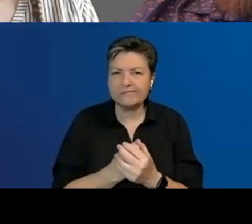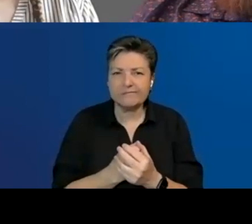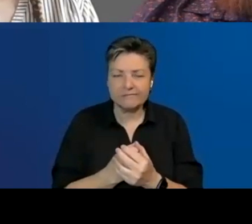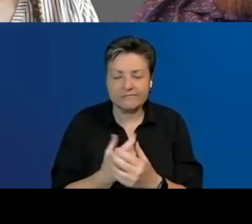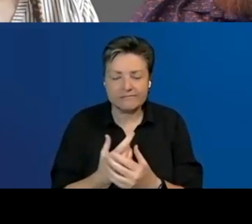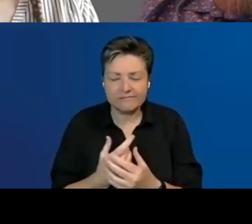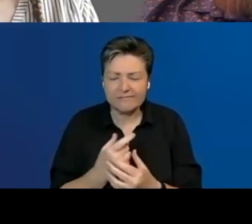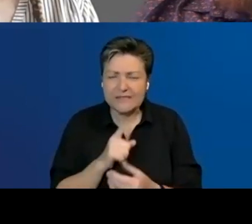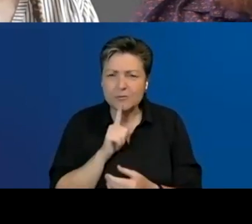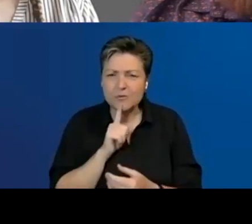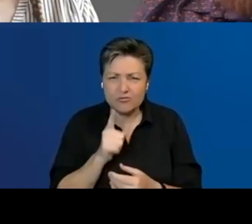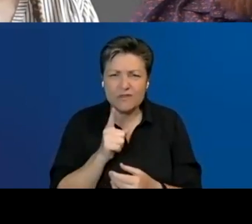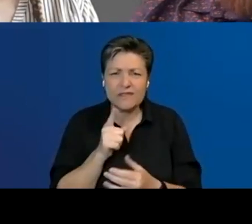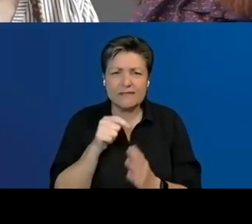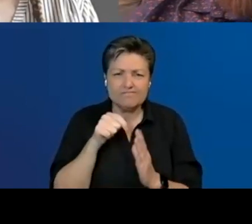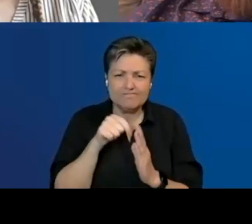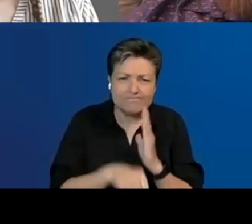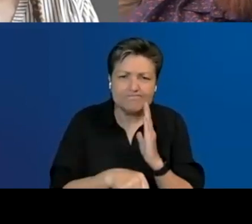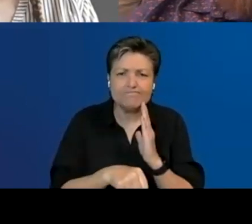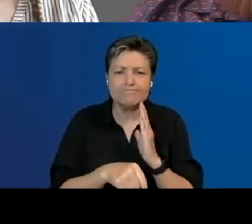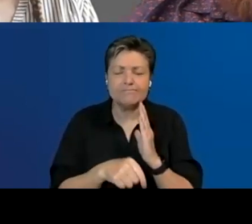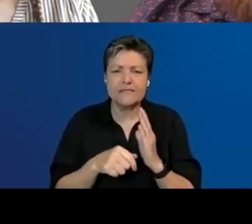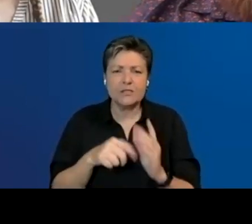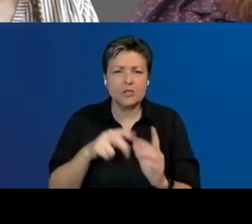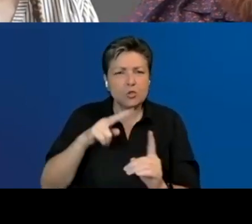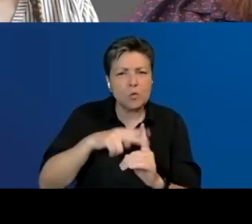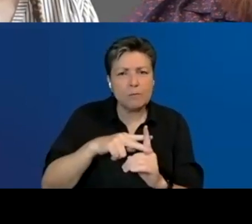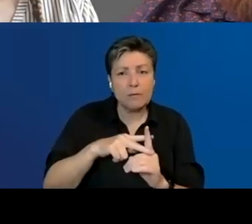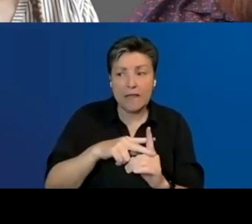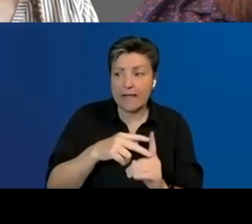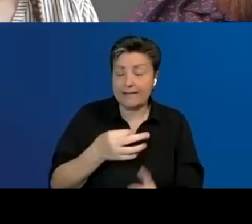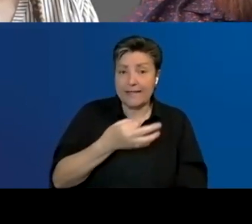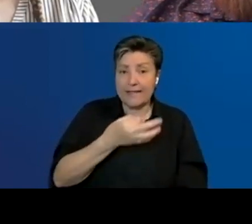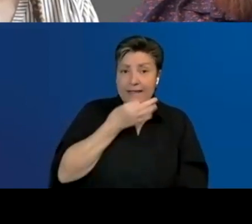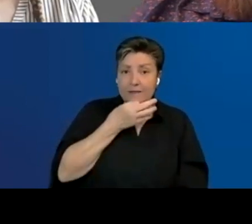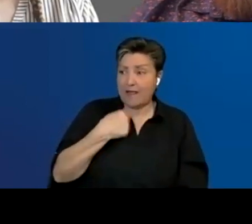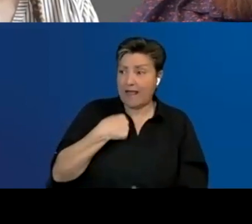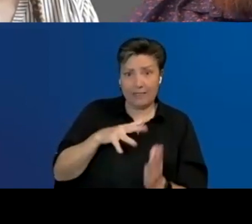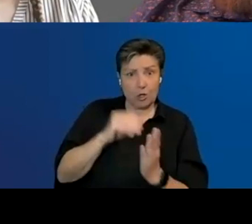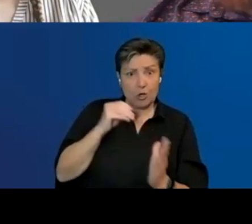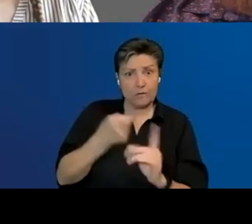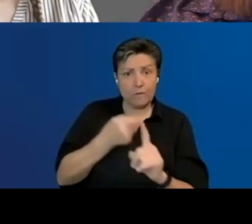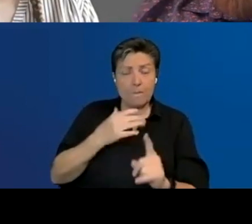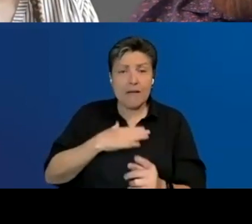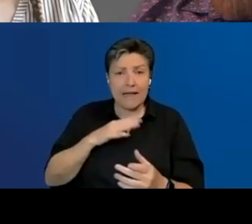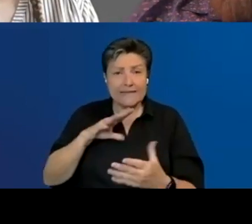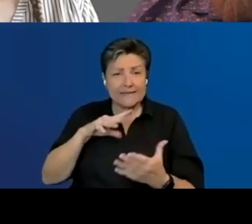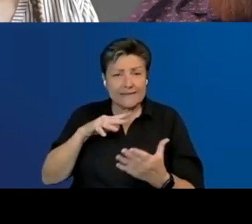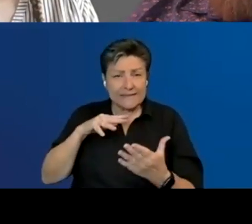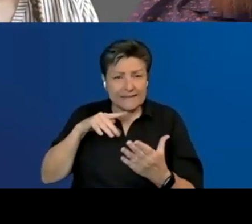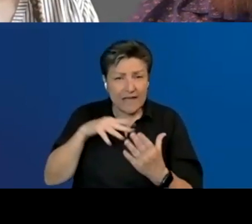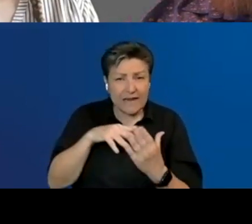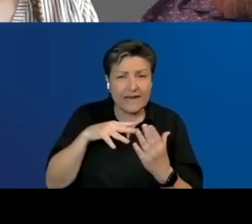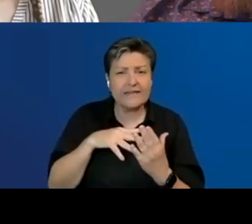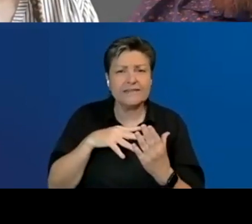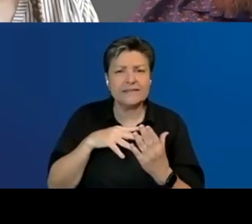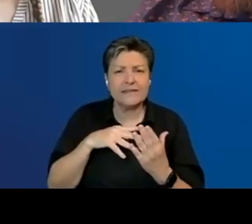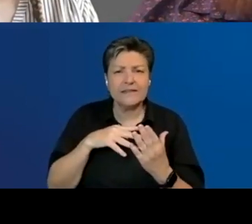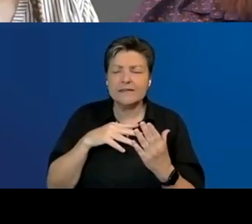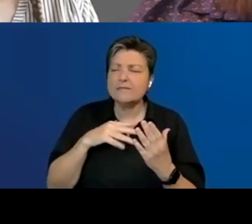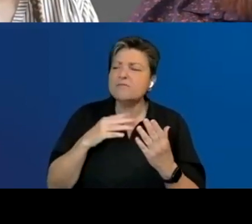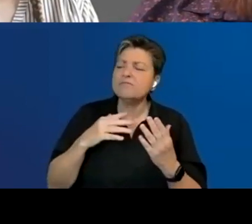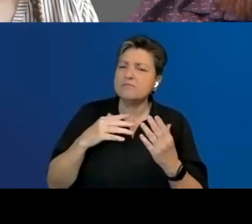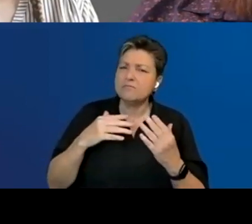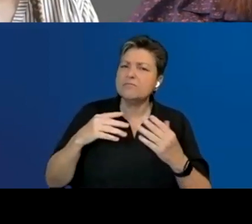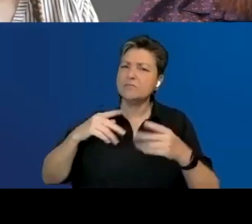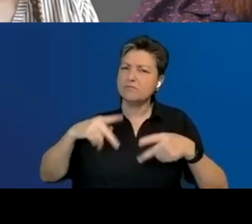meaningful to kind of apply some of the expertise I had gained in my studies, to have the opportunity to